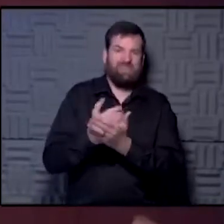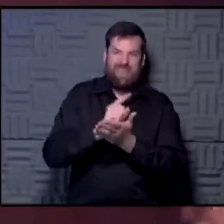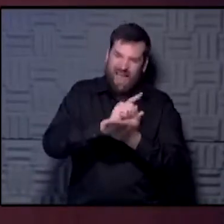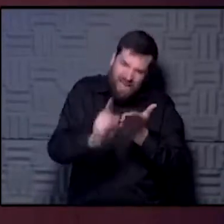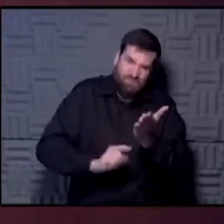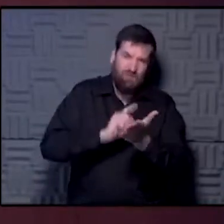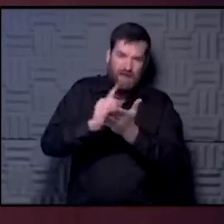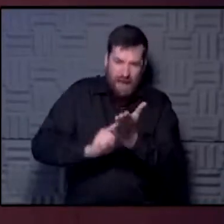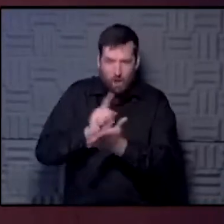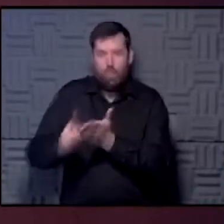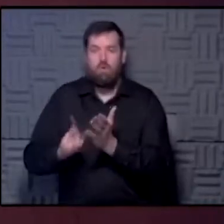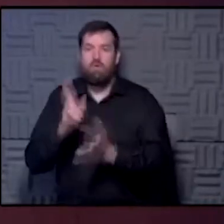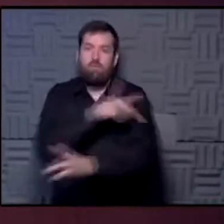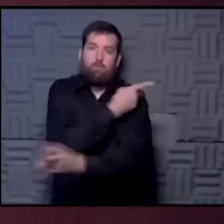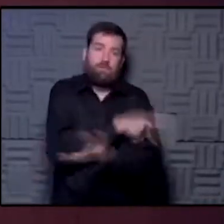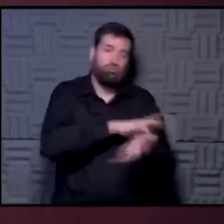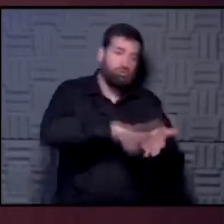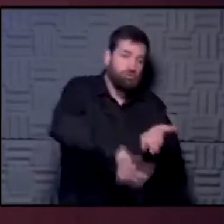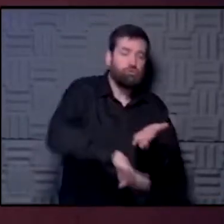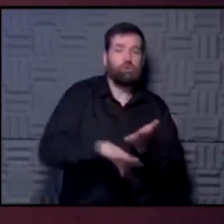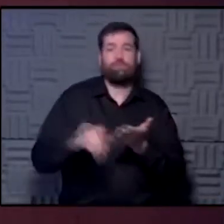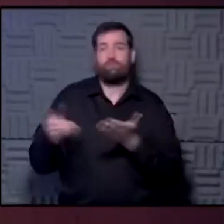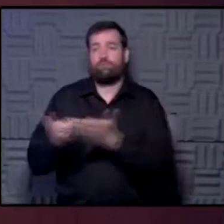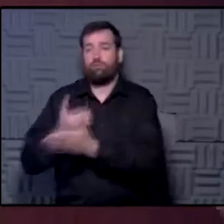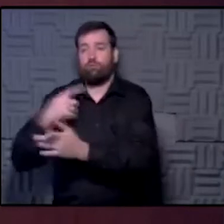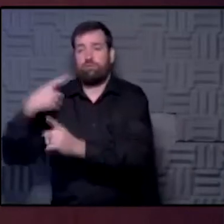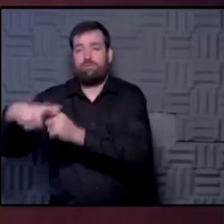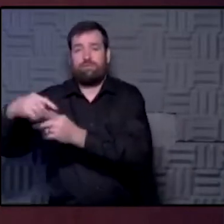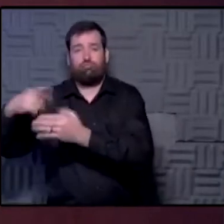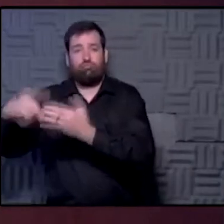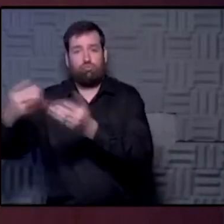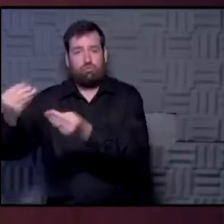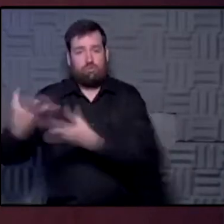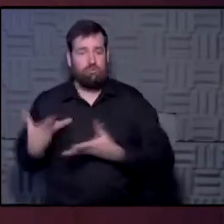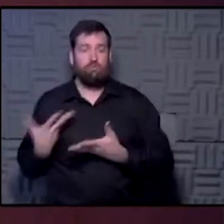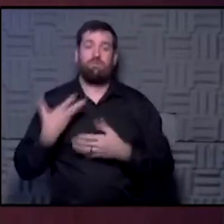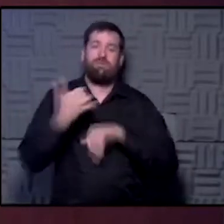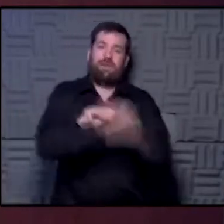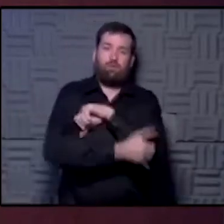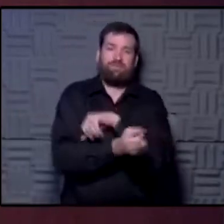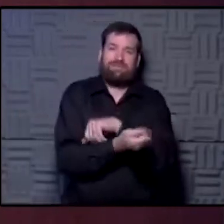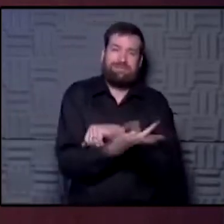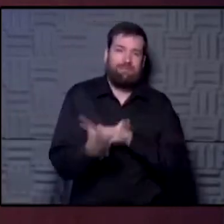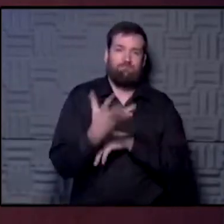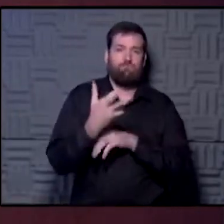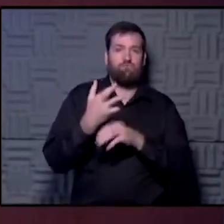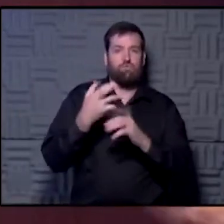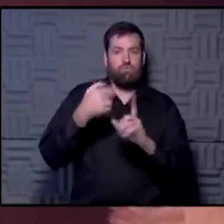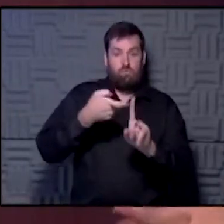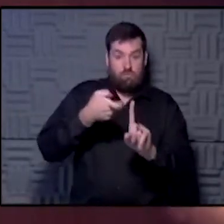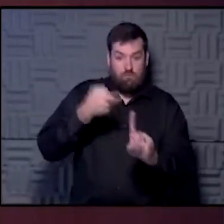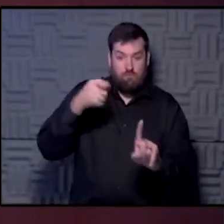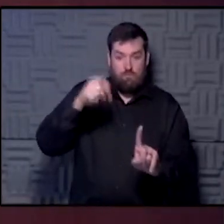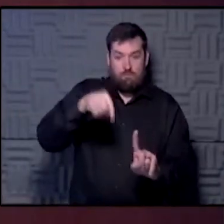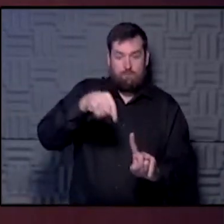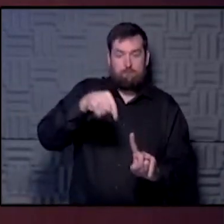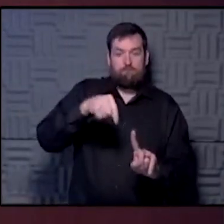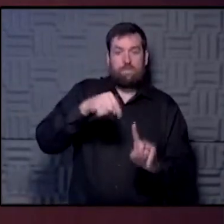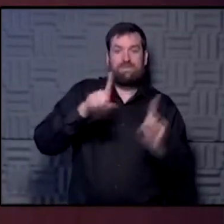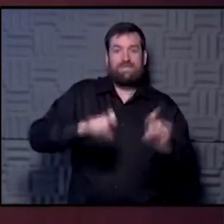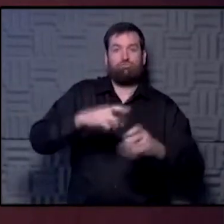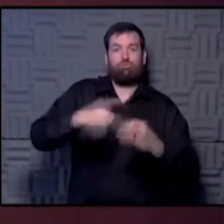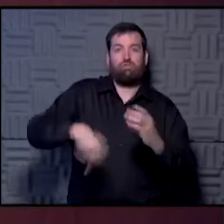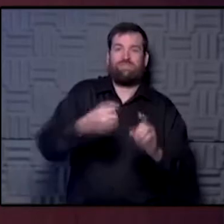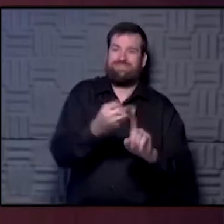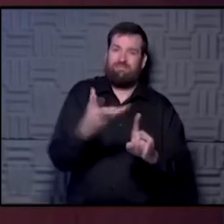being discharged. You know, the county has multiple sources for their lab results coming in, so it really has to do with